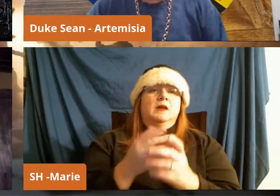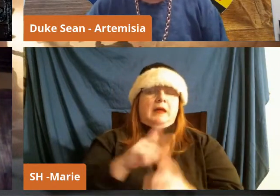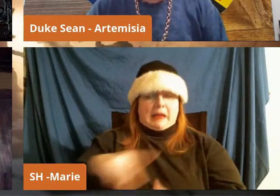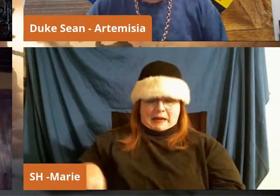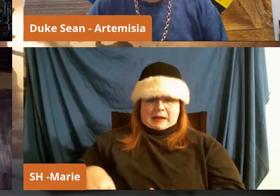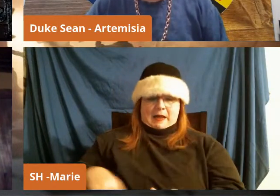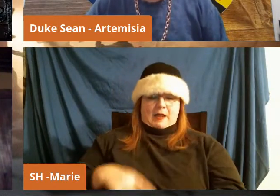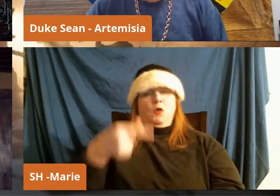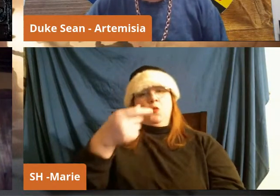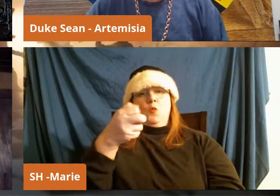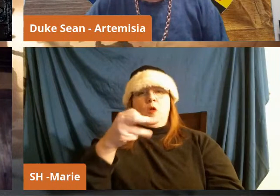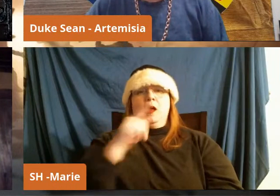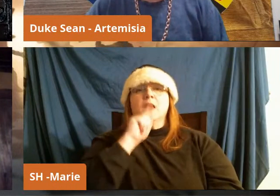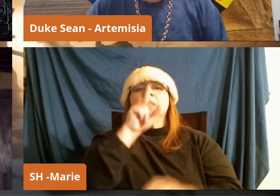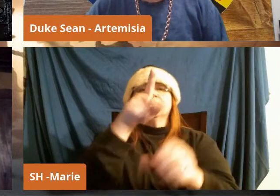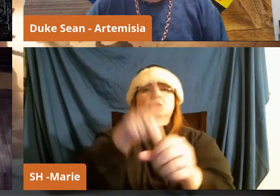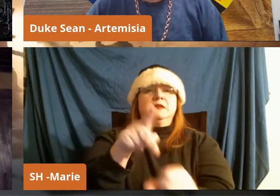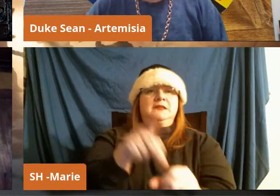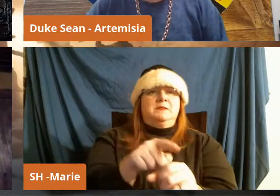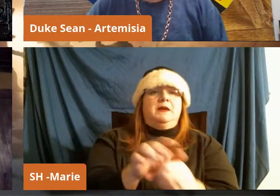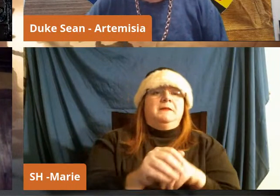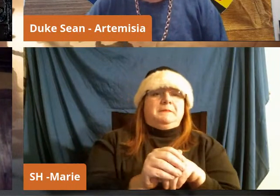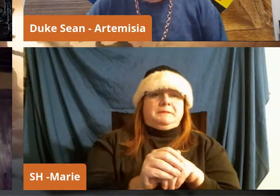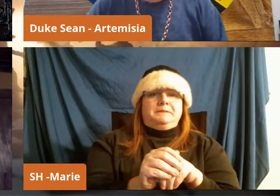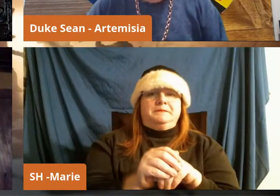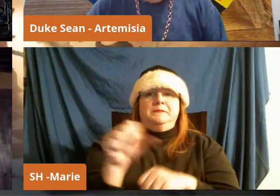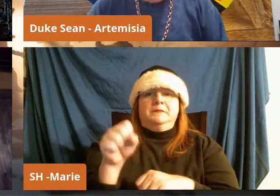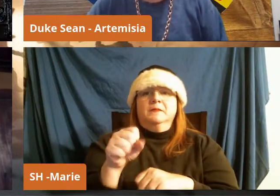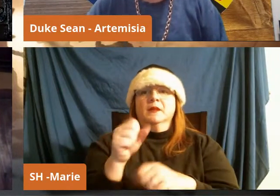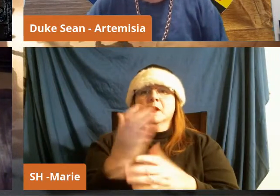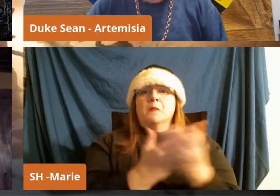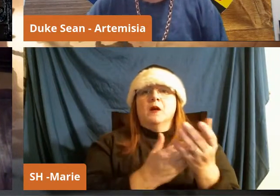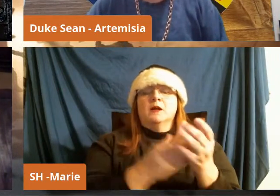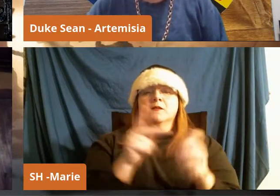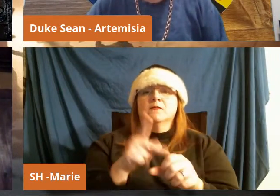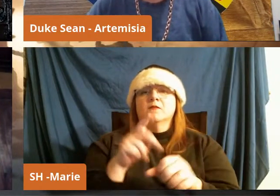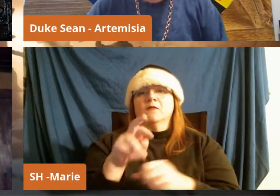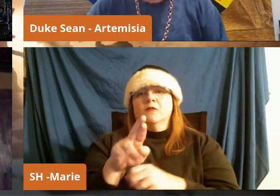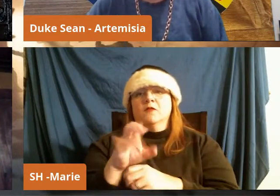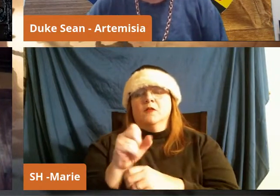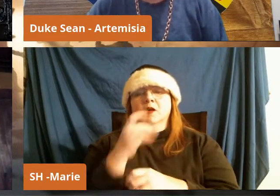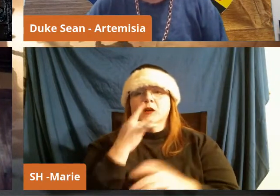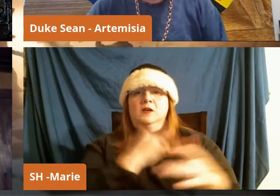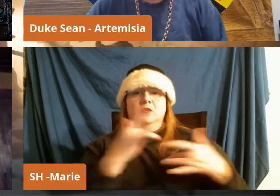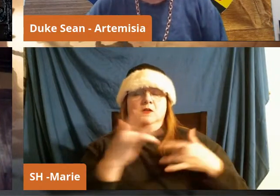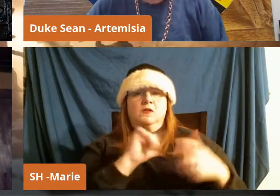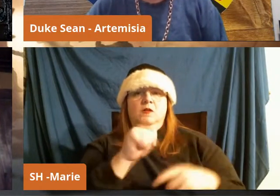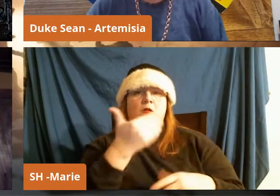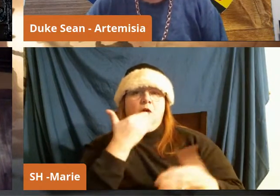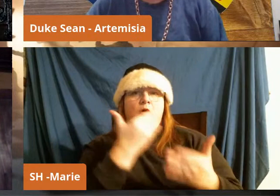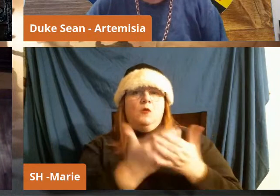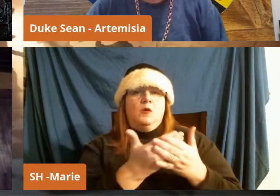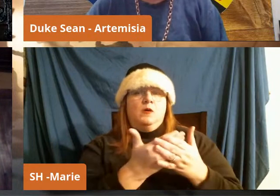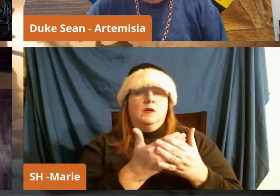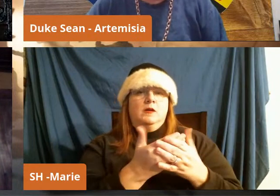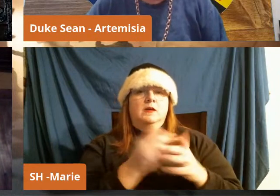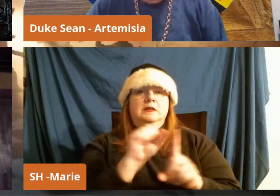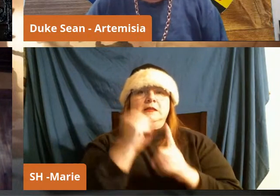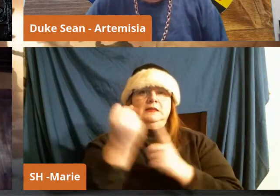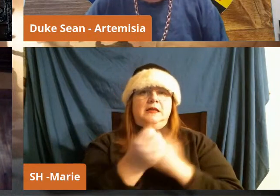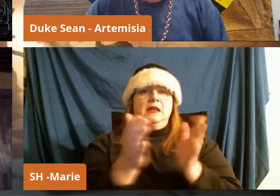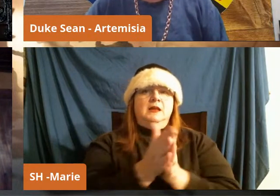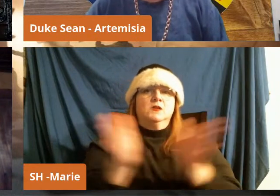quality is participating. Yeah, like I said, that part of that franchise is a concern for the well-being of the populace and the society as a